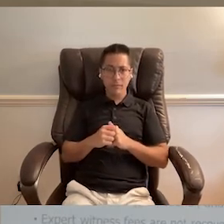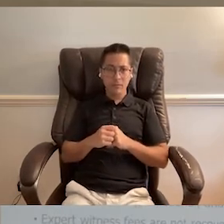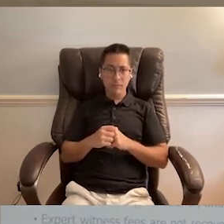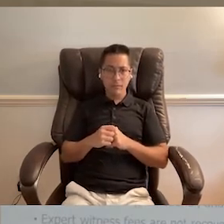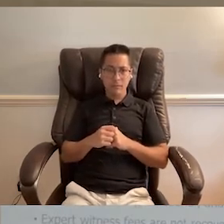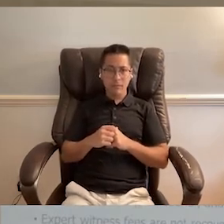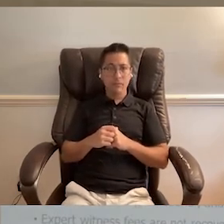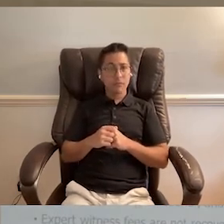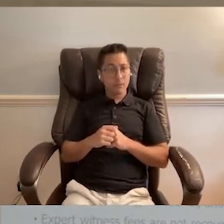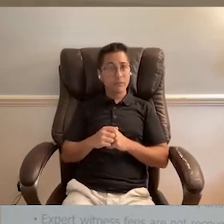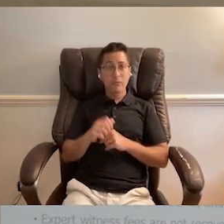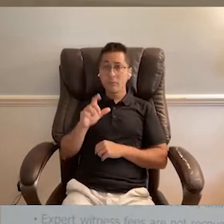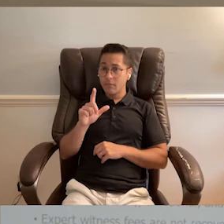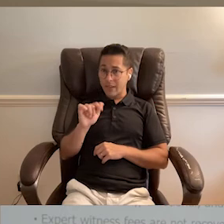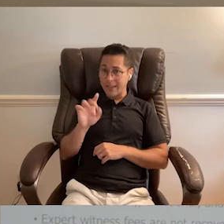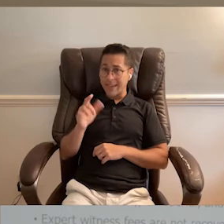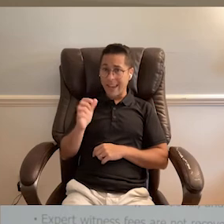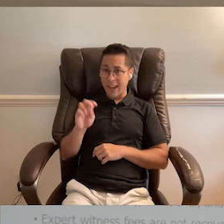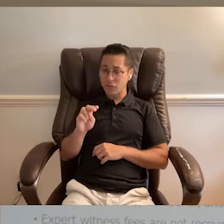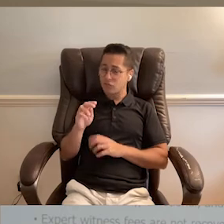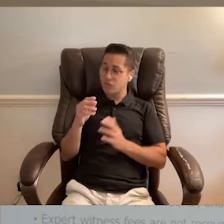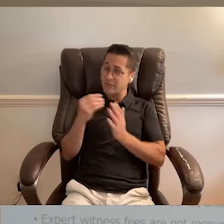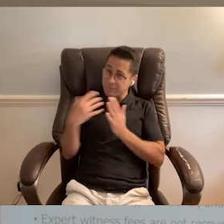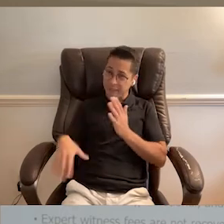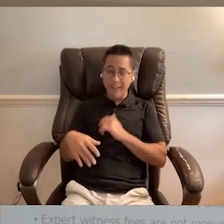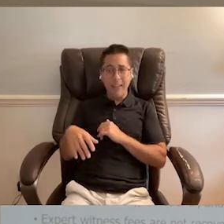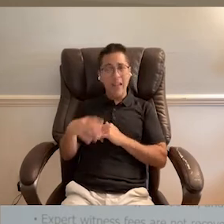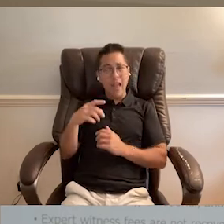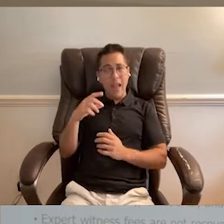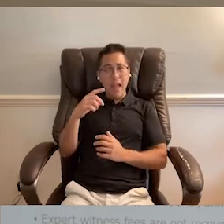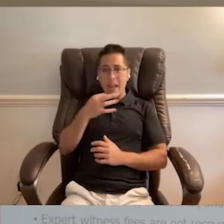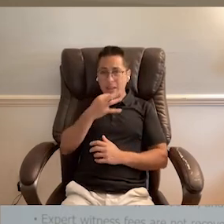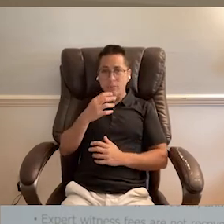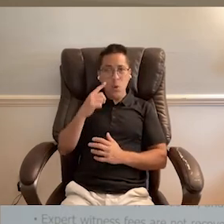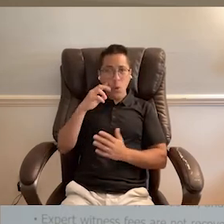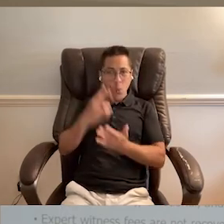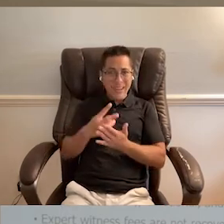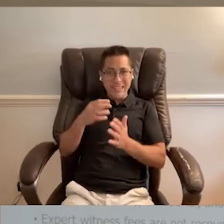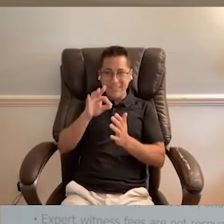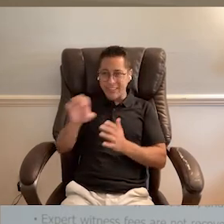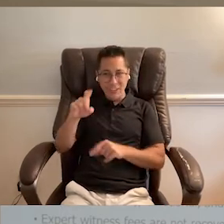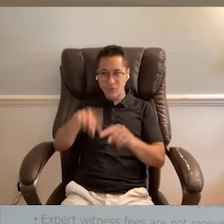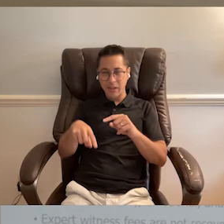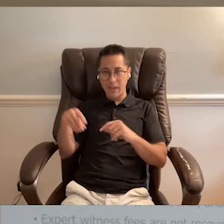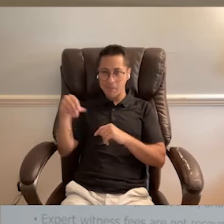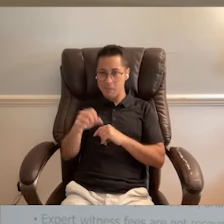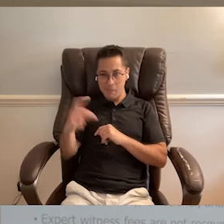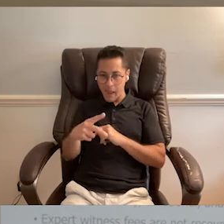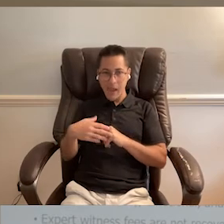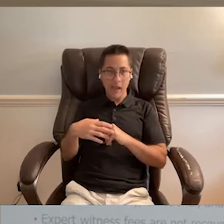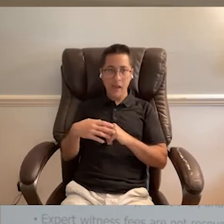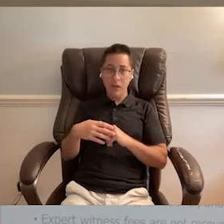litigation's cost prohibitive, expert witness fees can't be recovered. 2 years, you can only go back 2